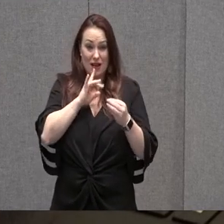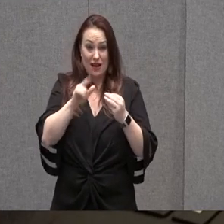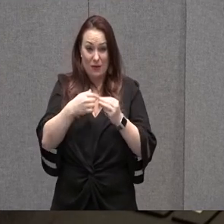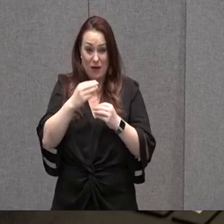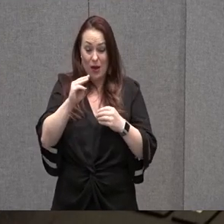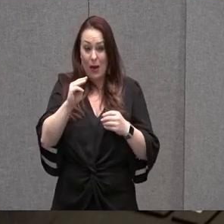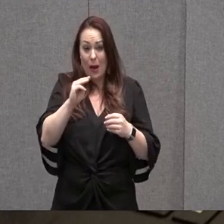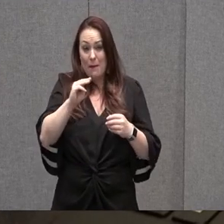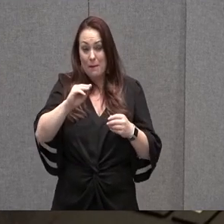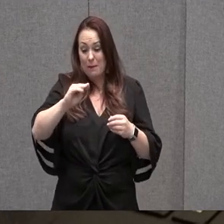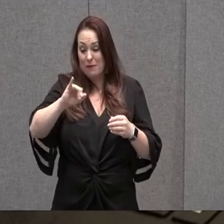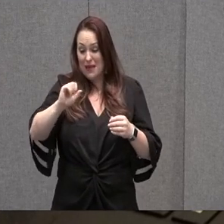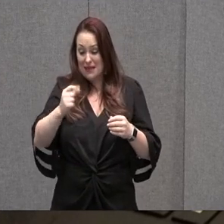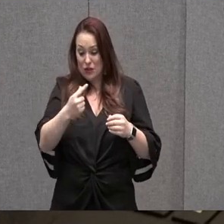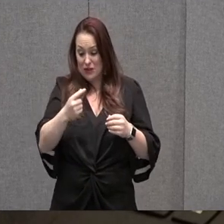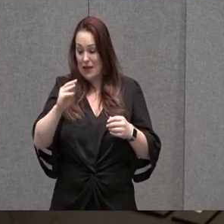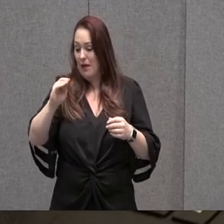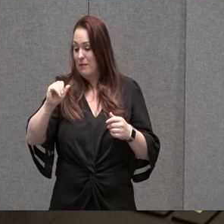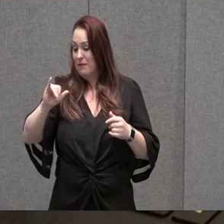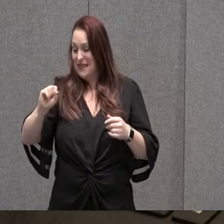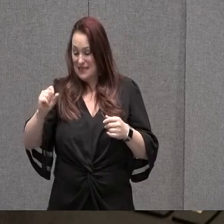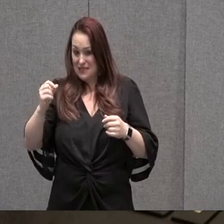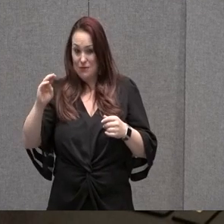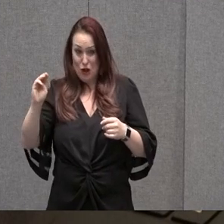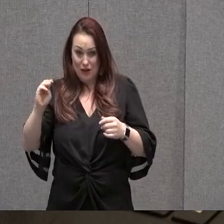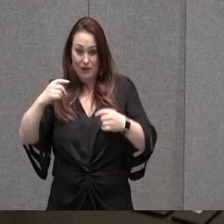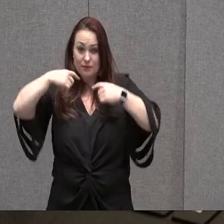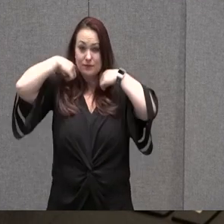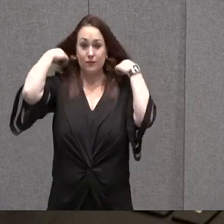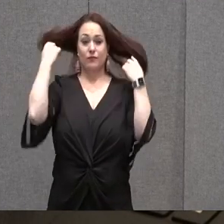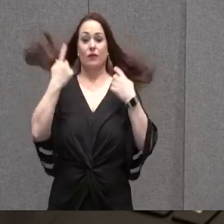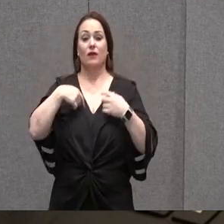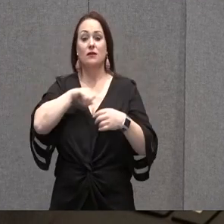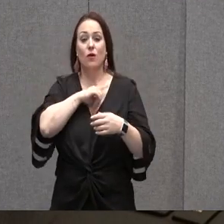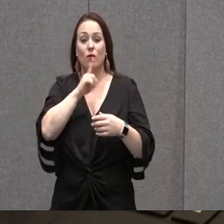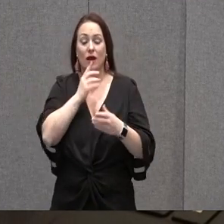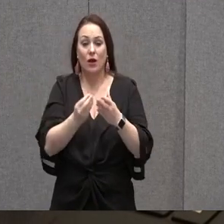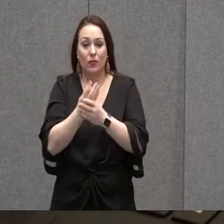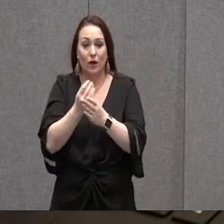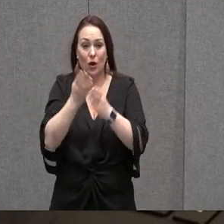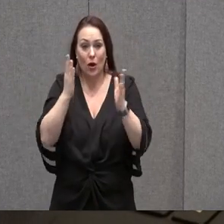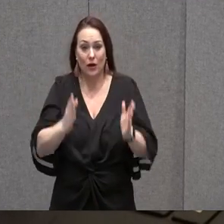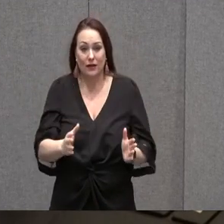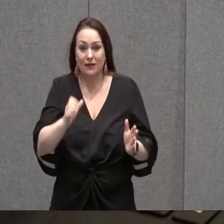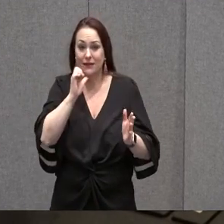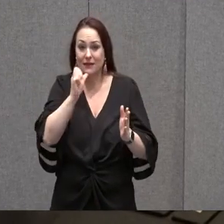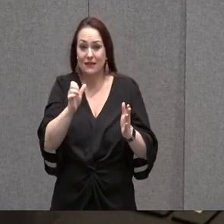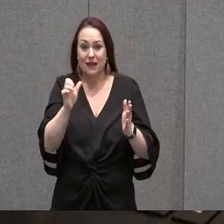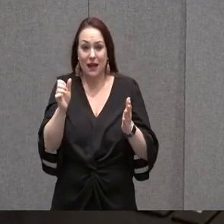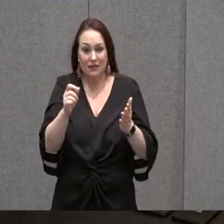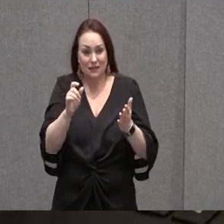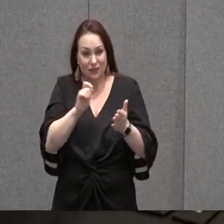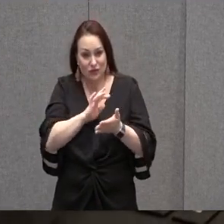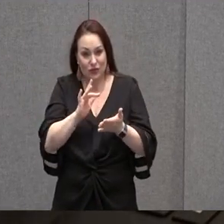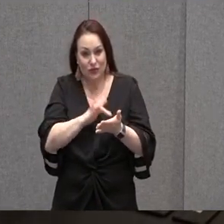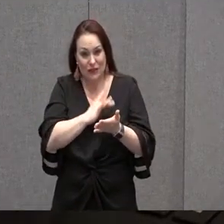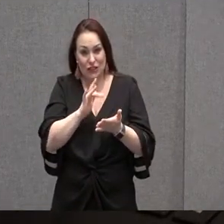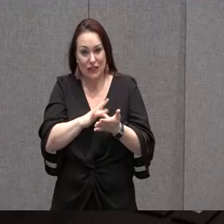Ms. Martindale. So, We Are the Gardeners. It's not switching pages.